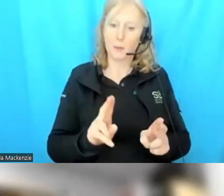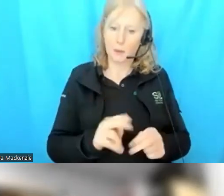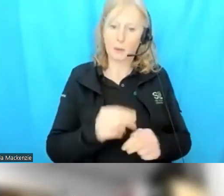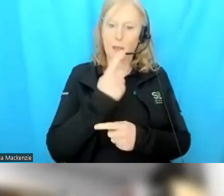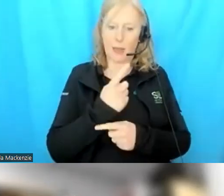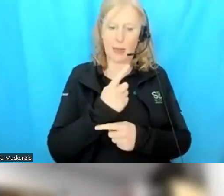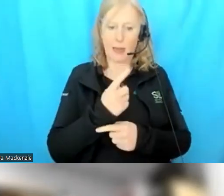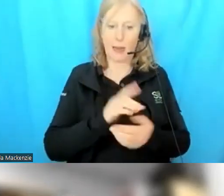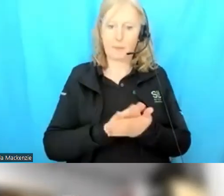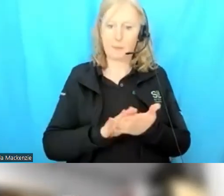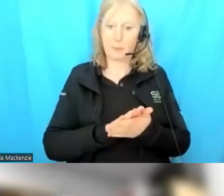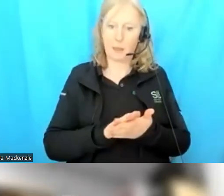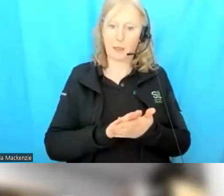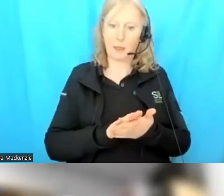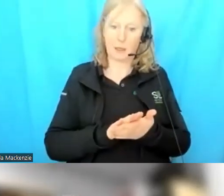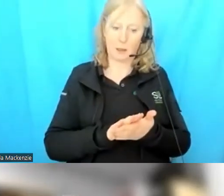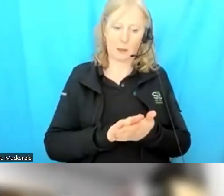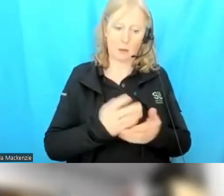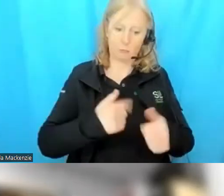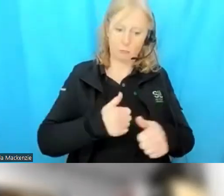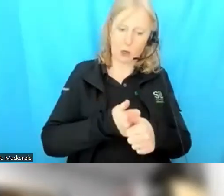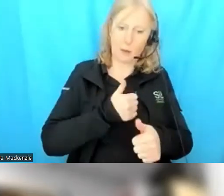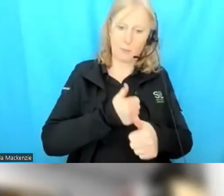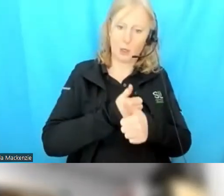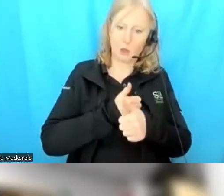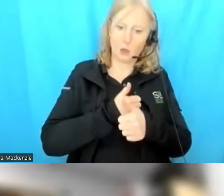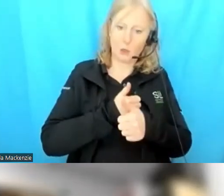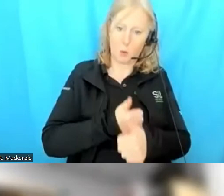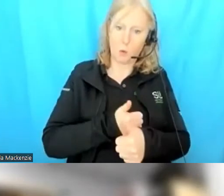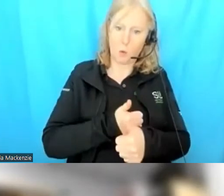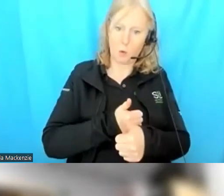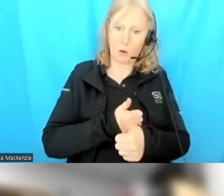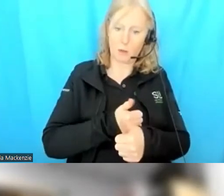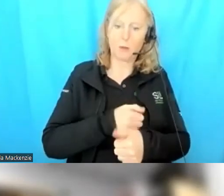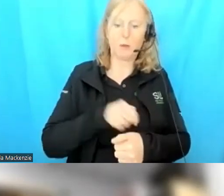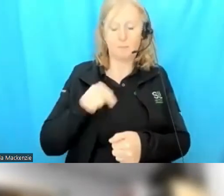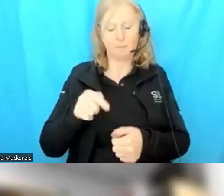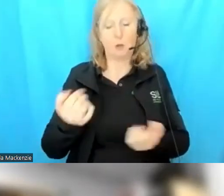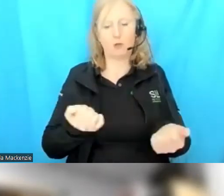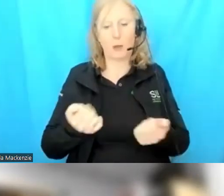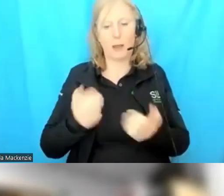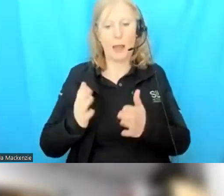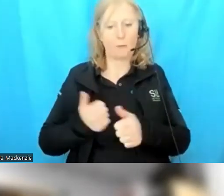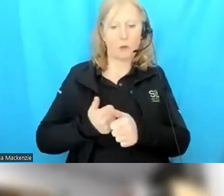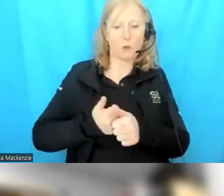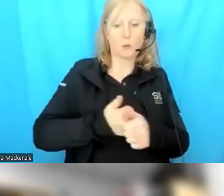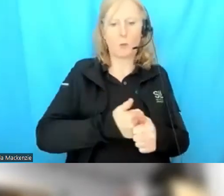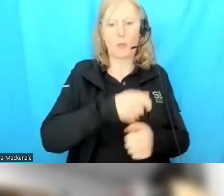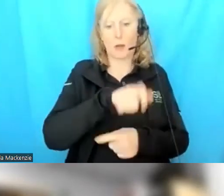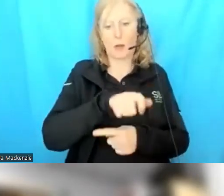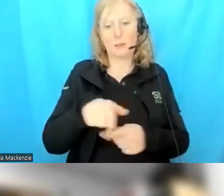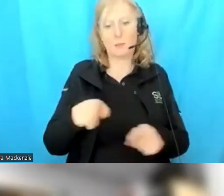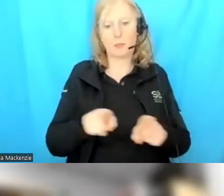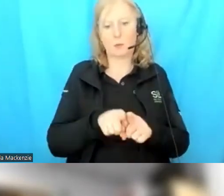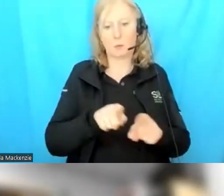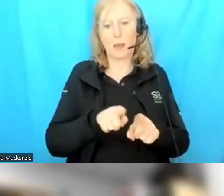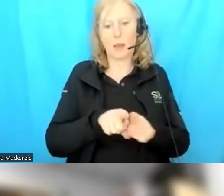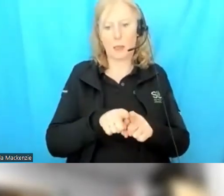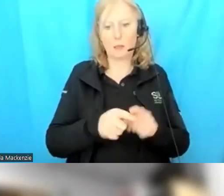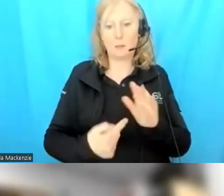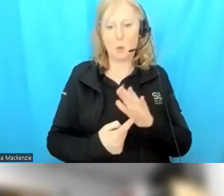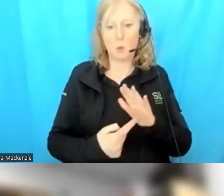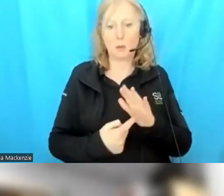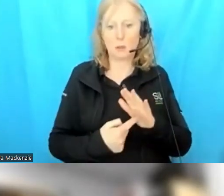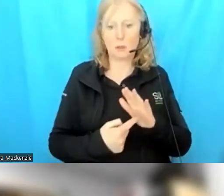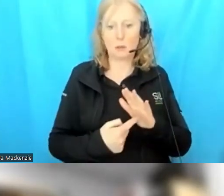supported by all of the business behind them, but then they need to go out and support our customers. And that's a two-way kind of street there, that